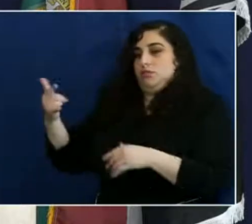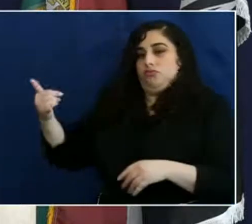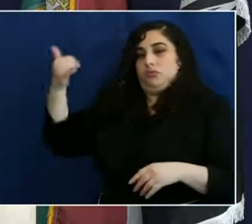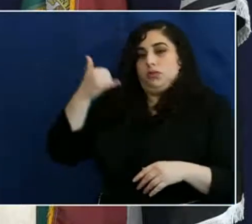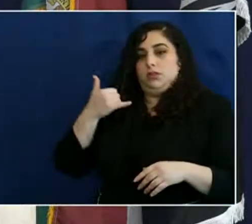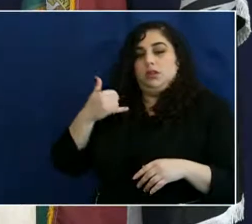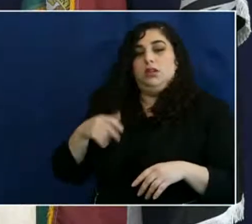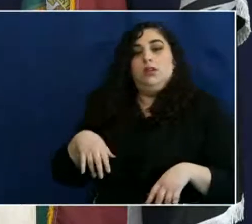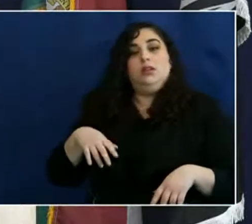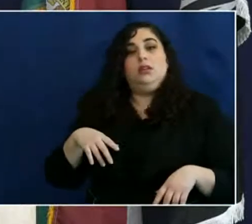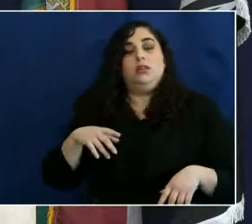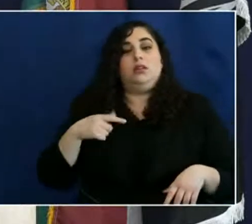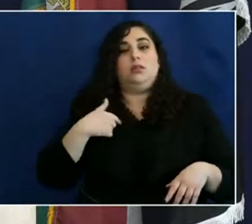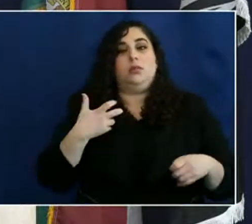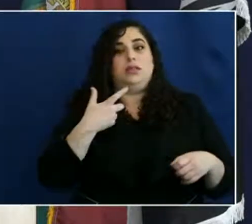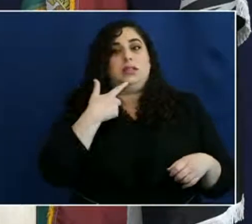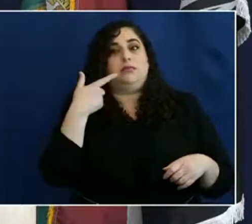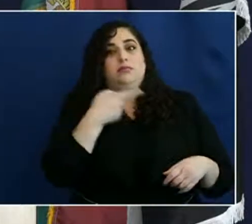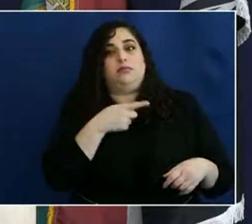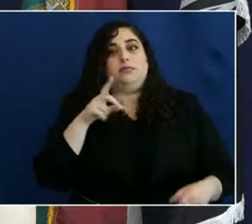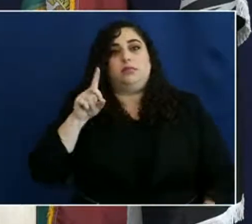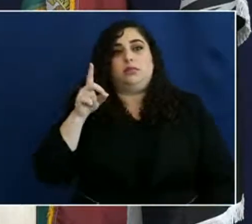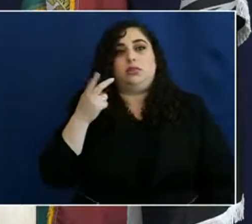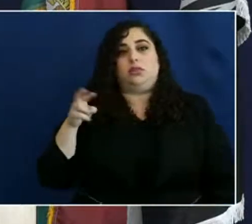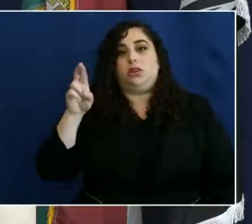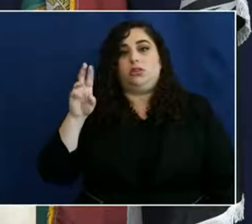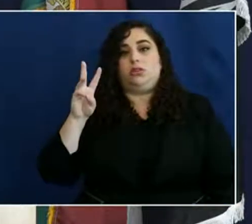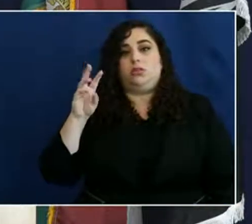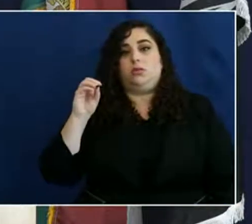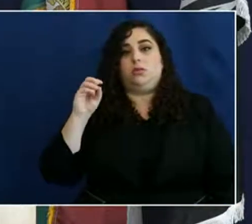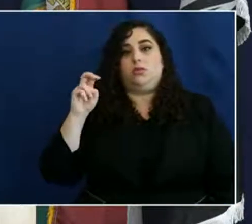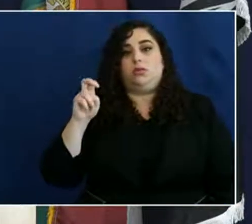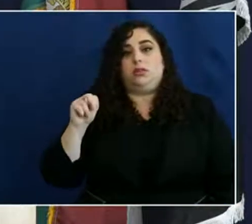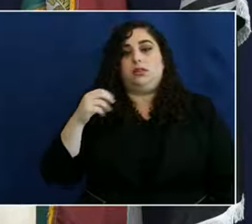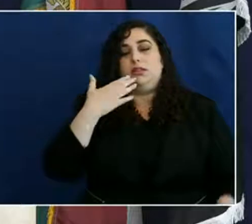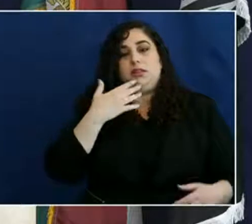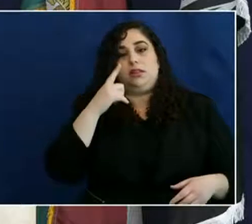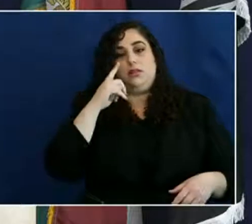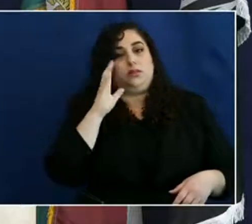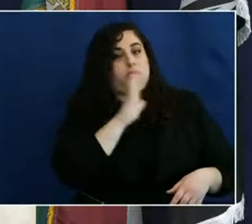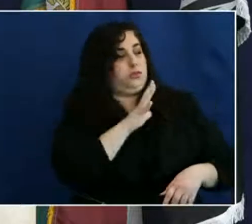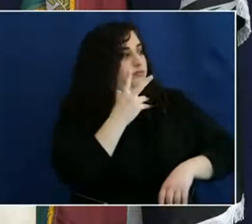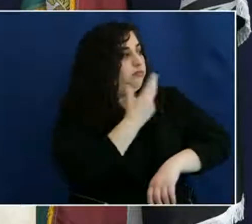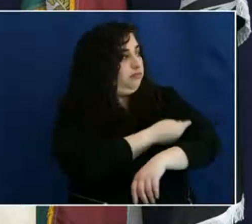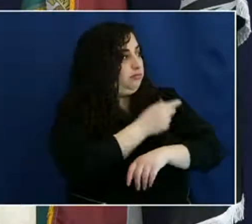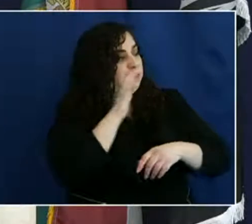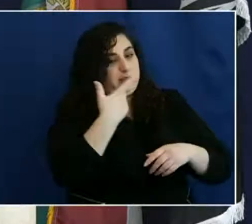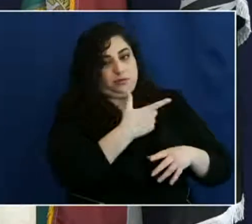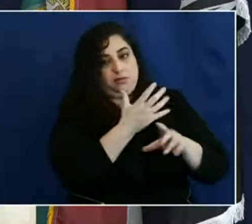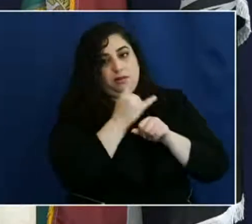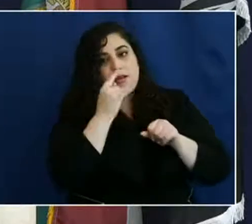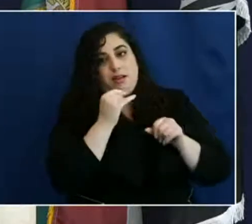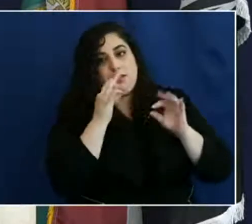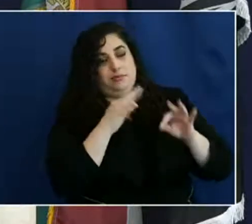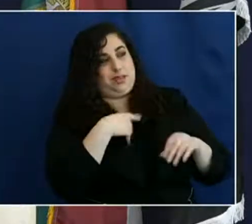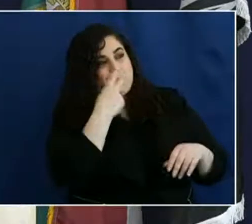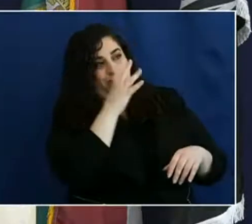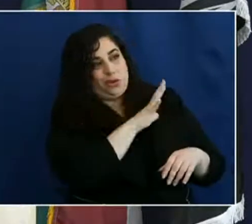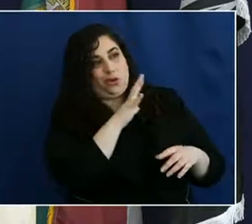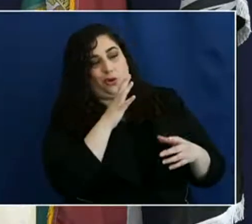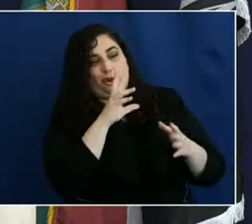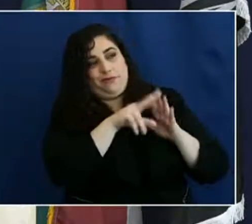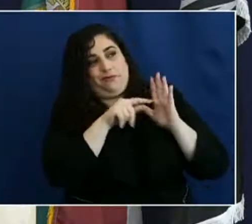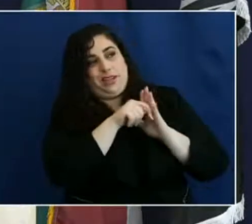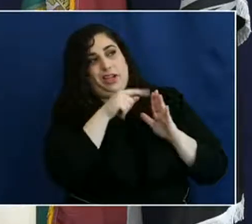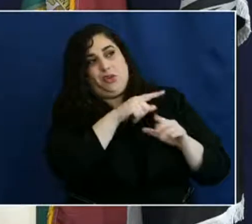on getting her vaccine. Cool to watch that video. I had a question in terms of